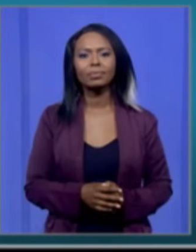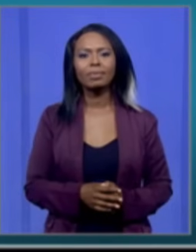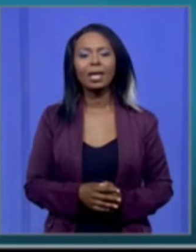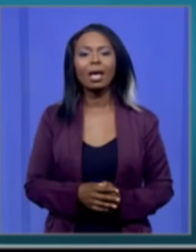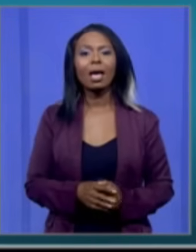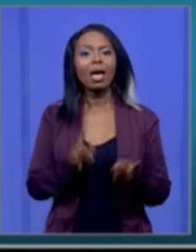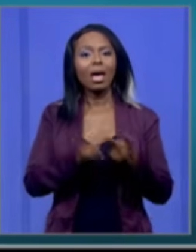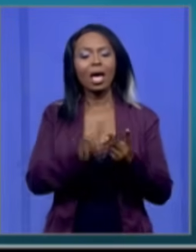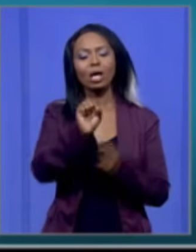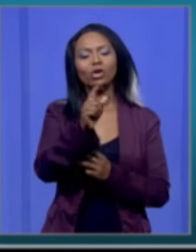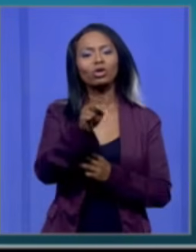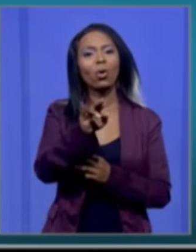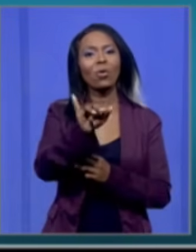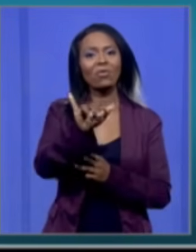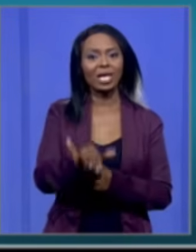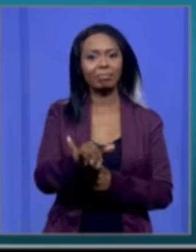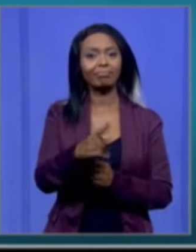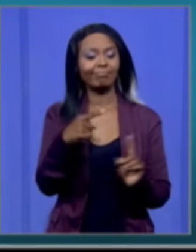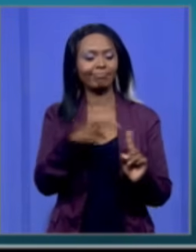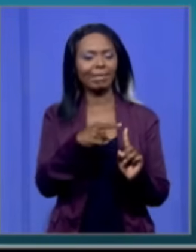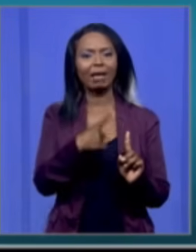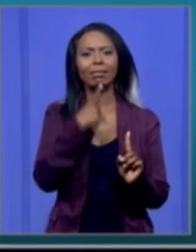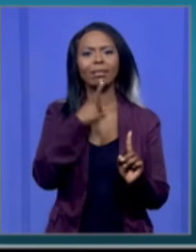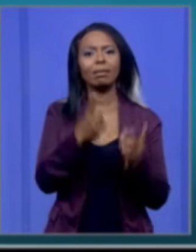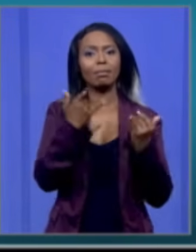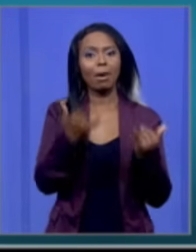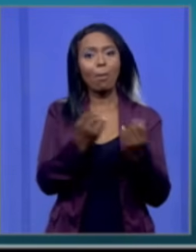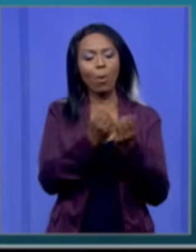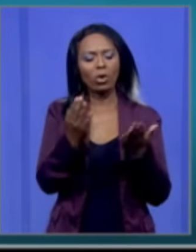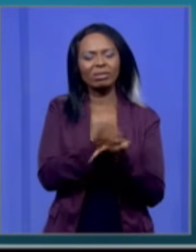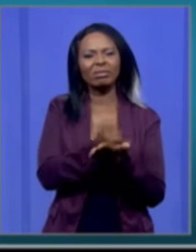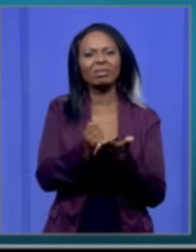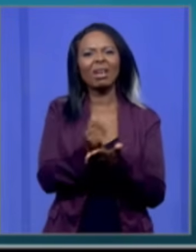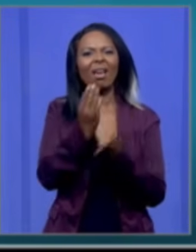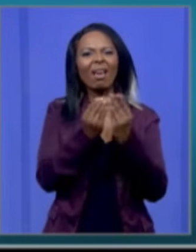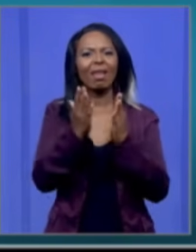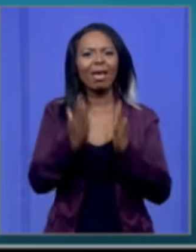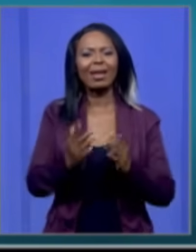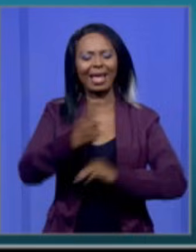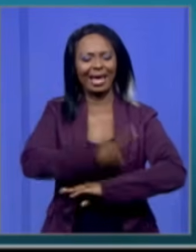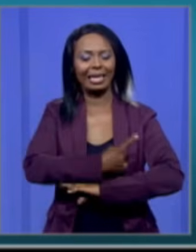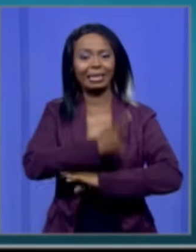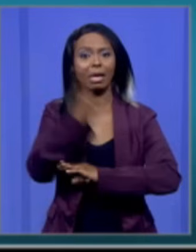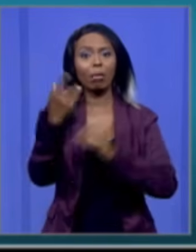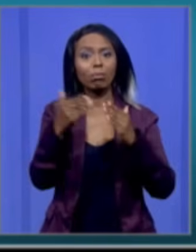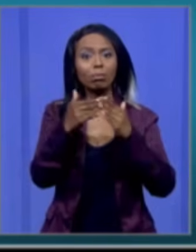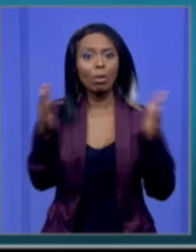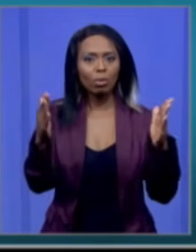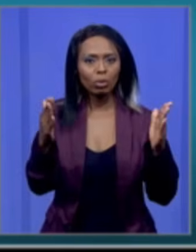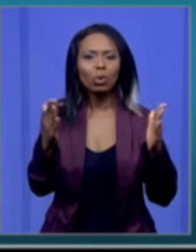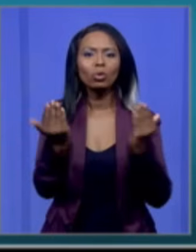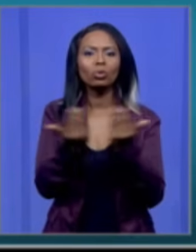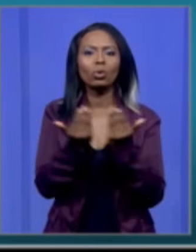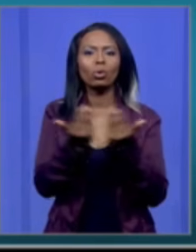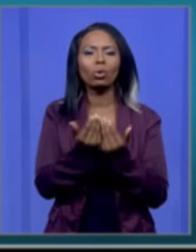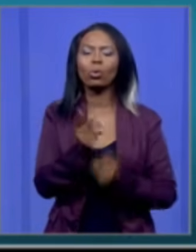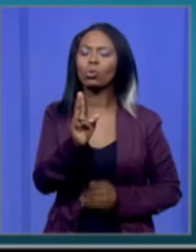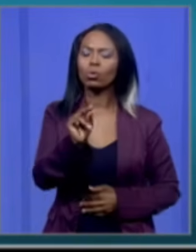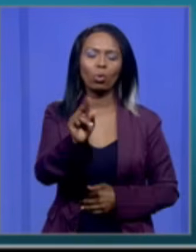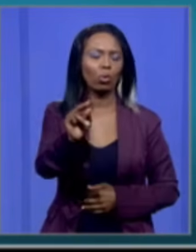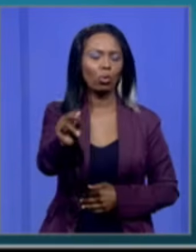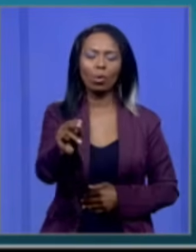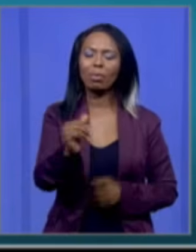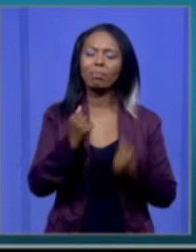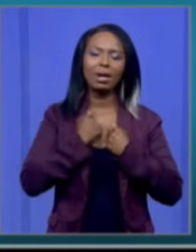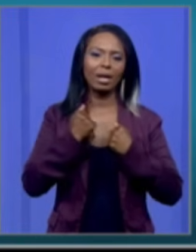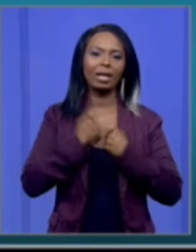Letlakaleng la X Sophie Mashishi o re taba ya go ngwadiša bana dikolong ka letšatši la ge dikolo di bulwa ao wa batswadi